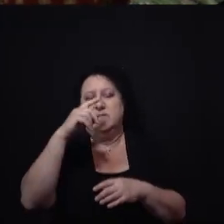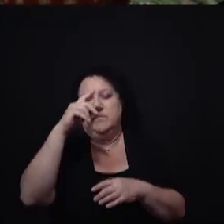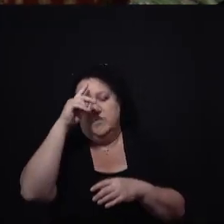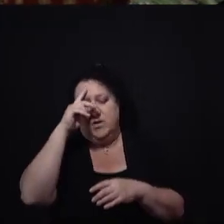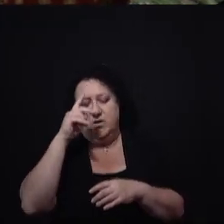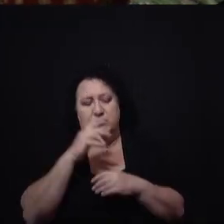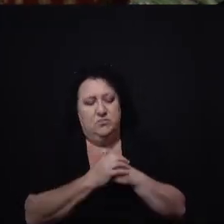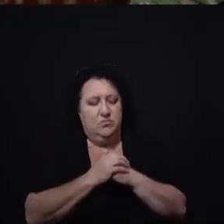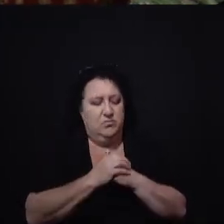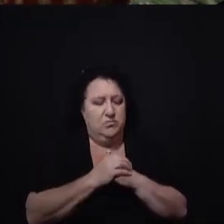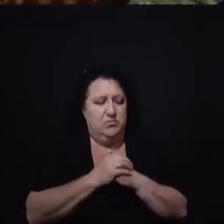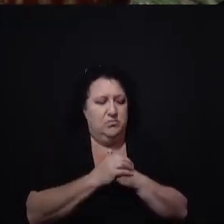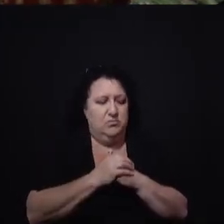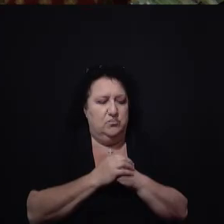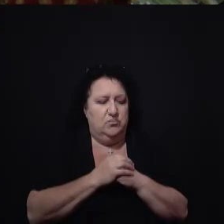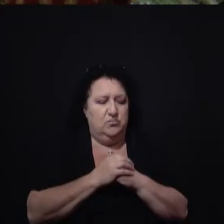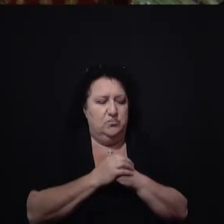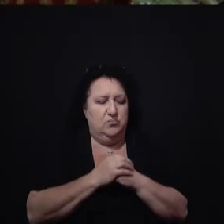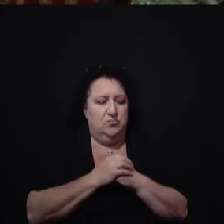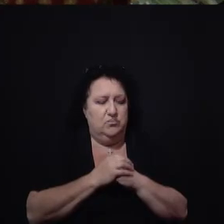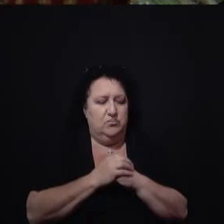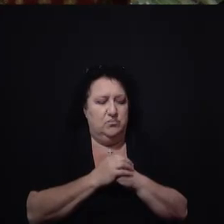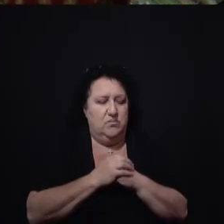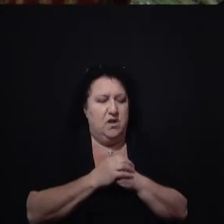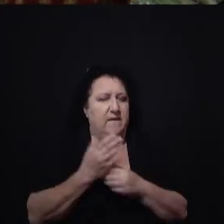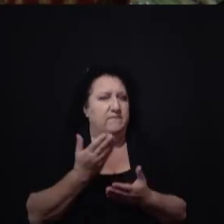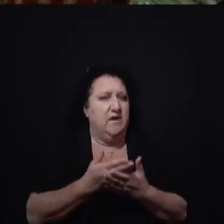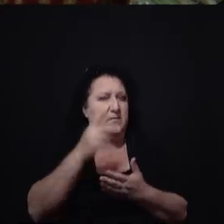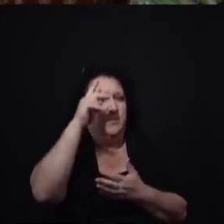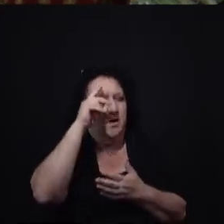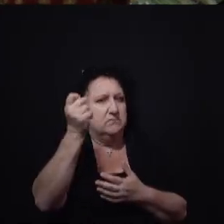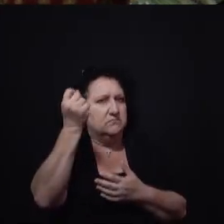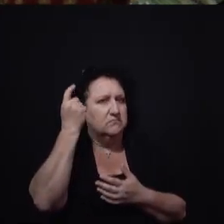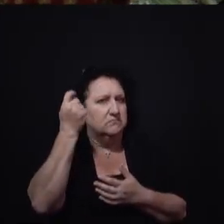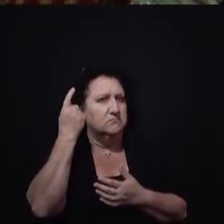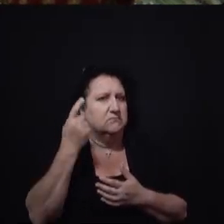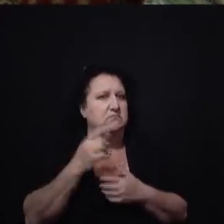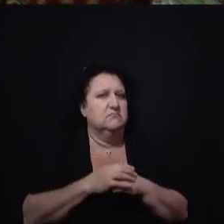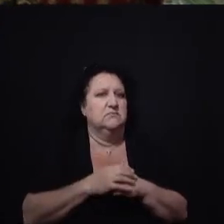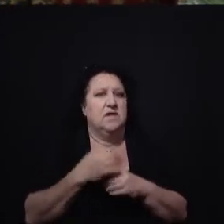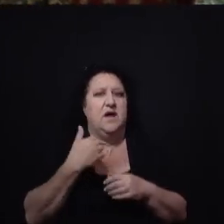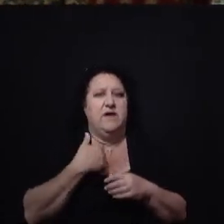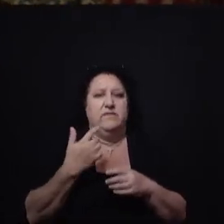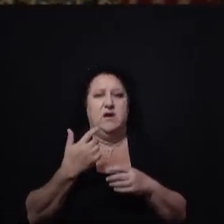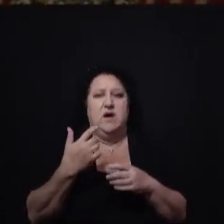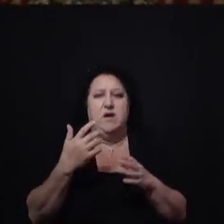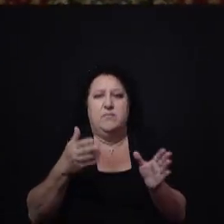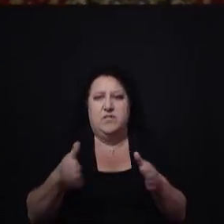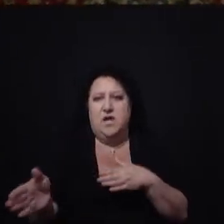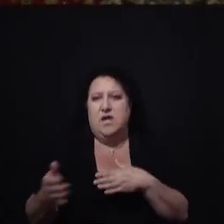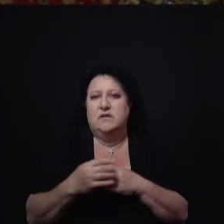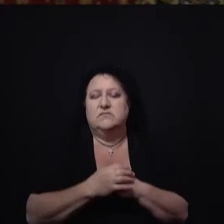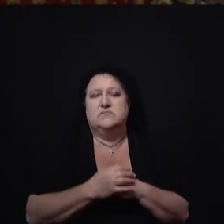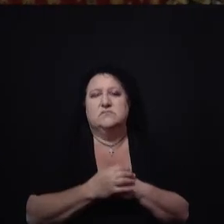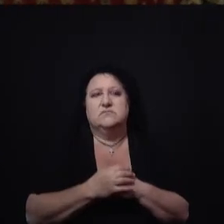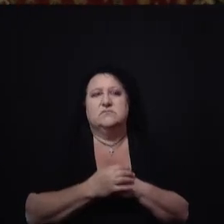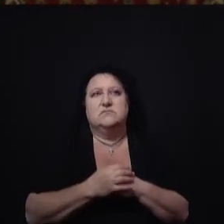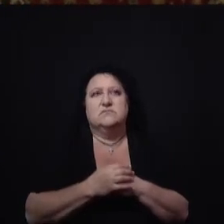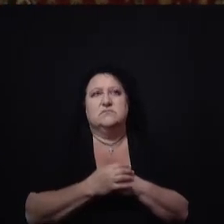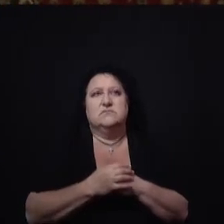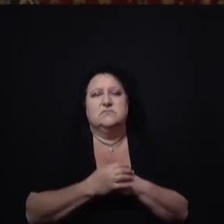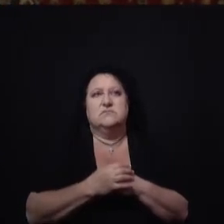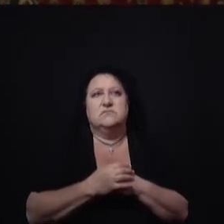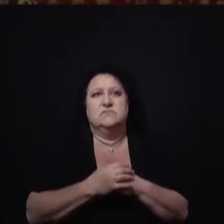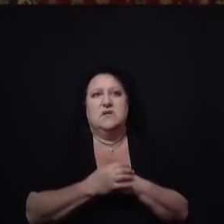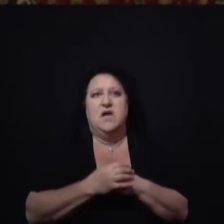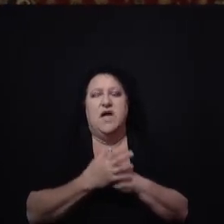In fact, Paul understood God had a plan. He was so connected to that plan and what it